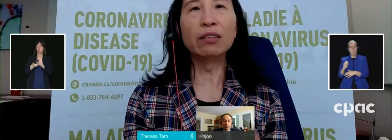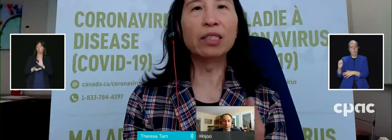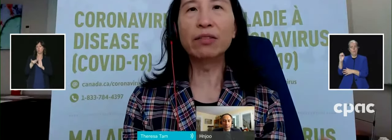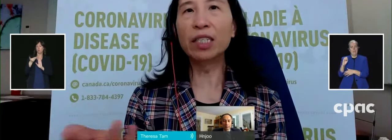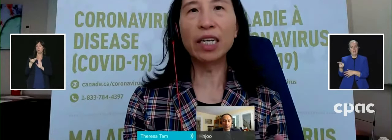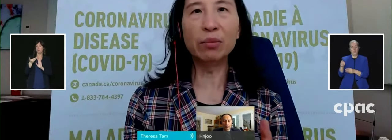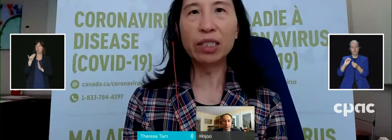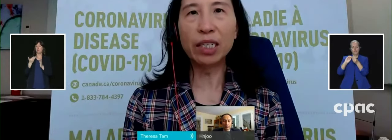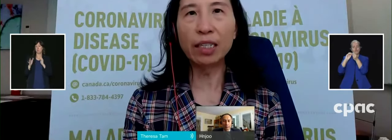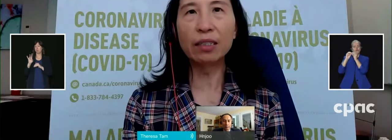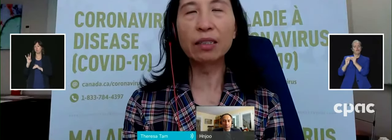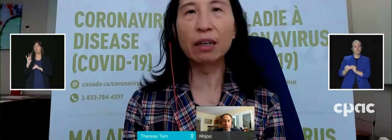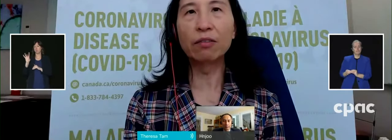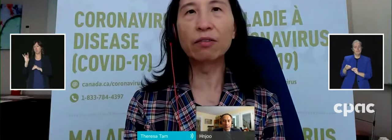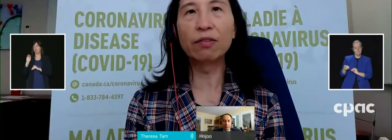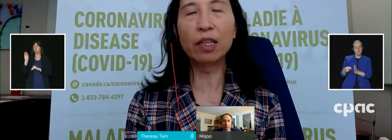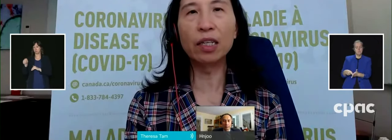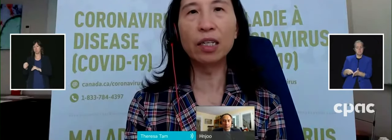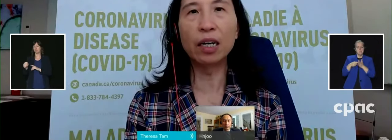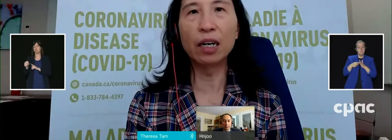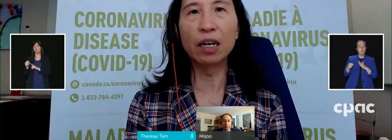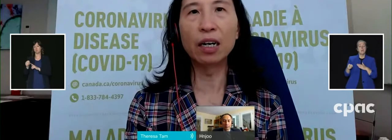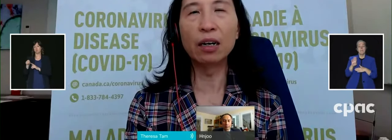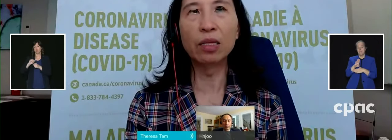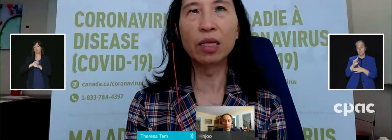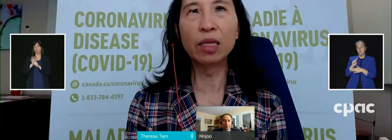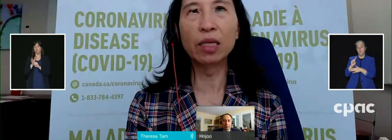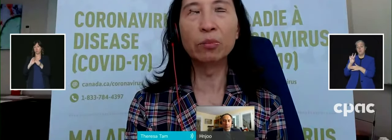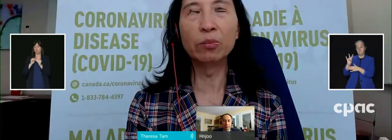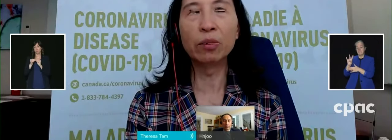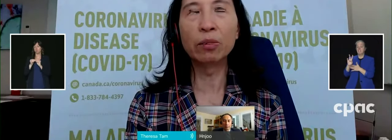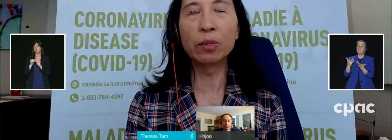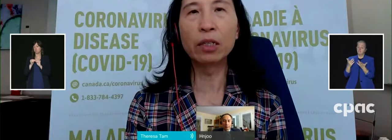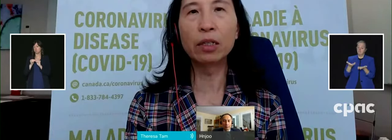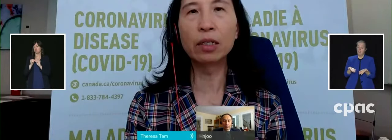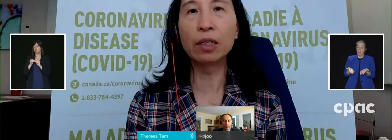be around 7-8% of the